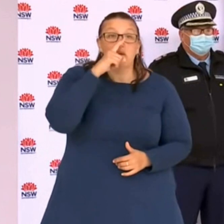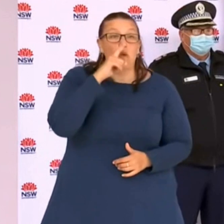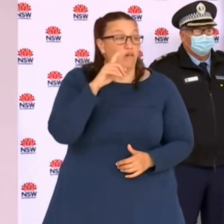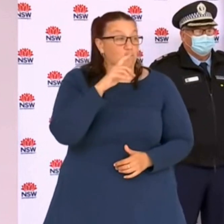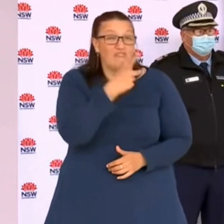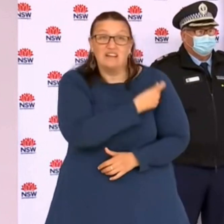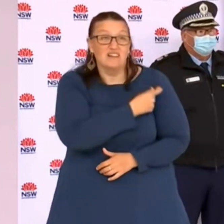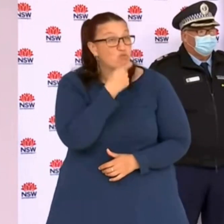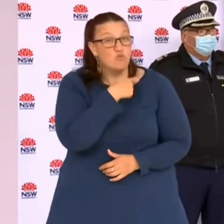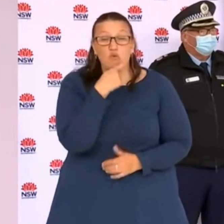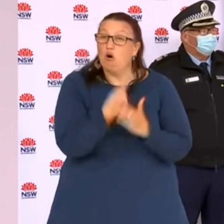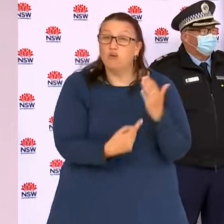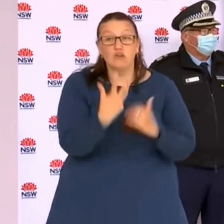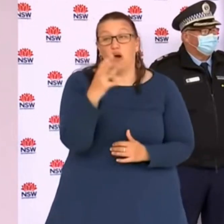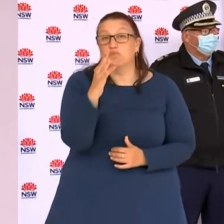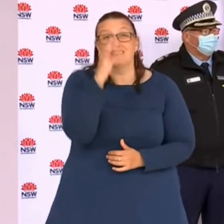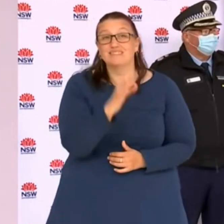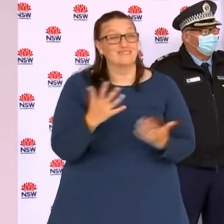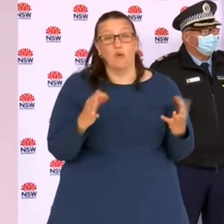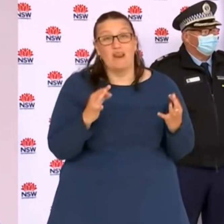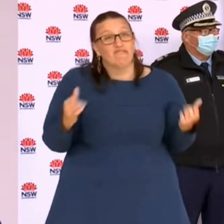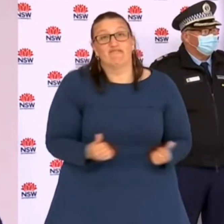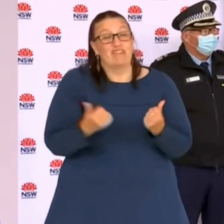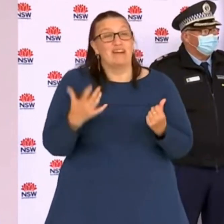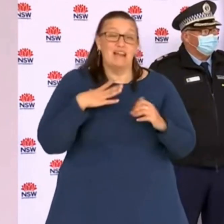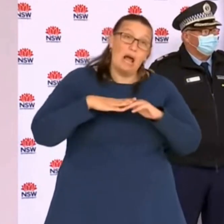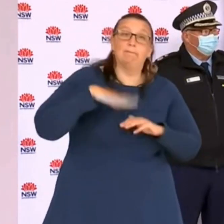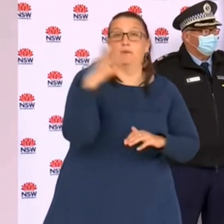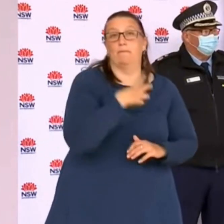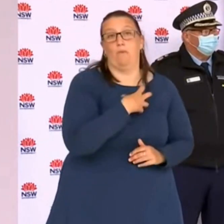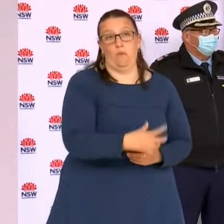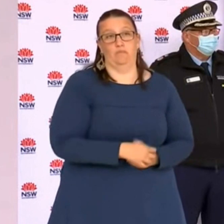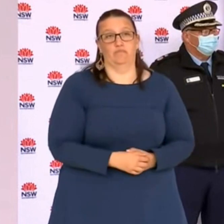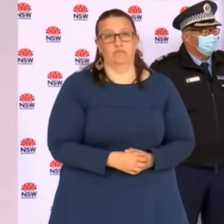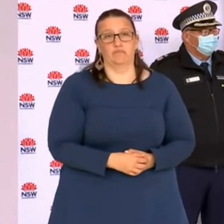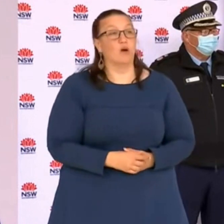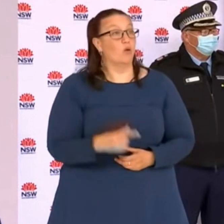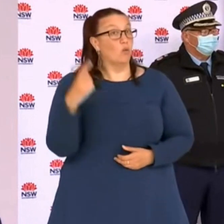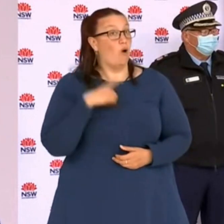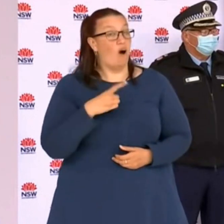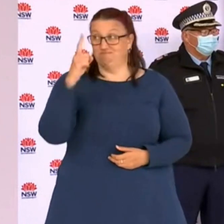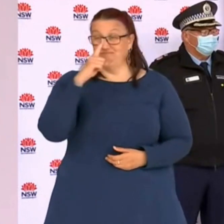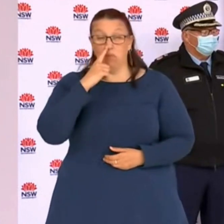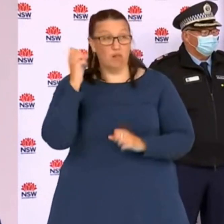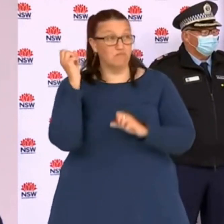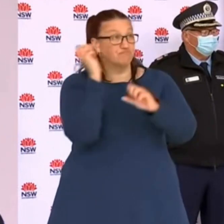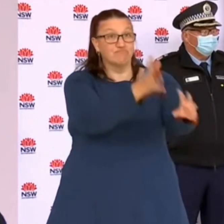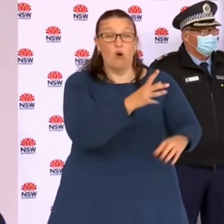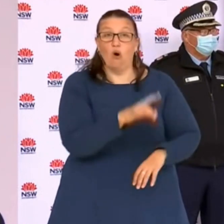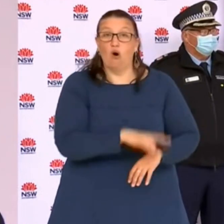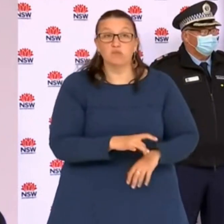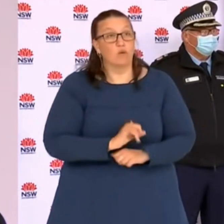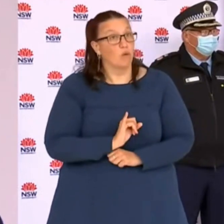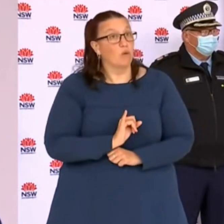so that we can make sure that, that the hospitalisation rate and regrettably, in